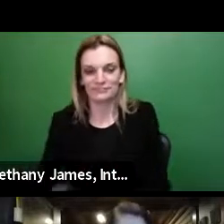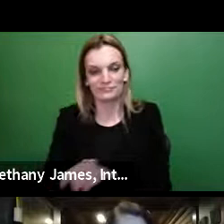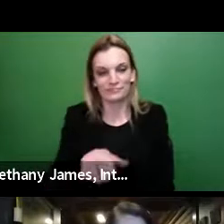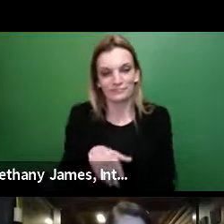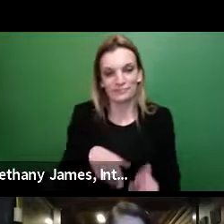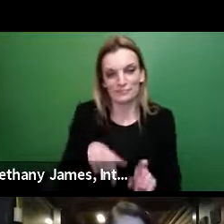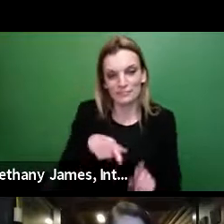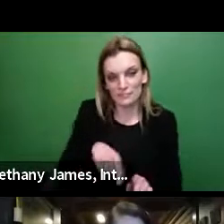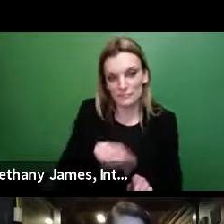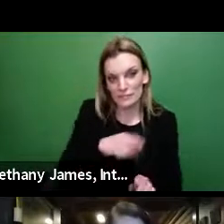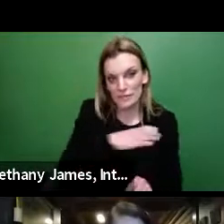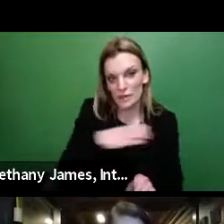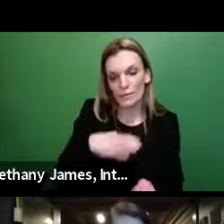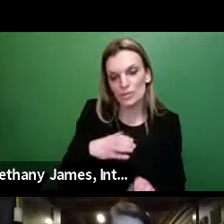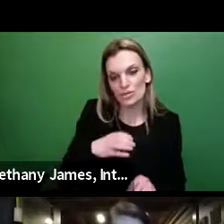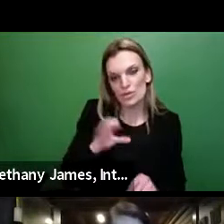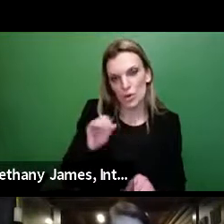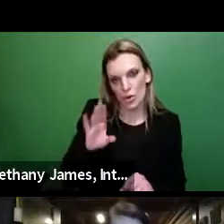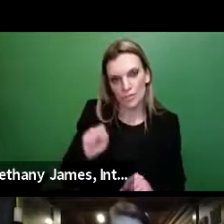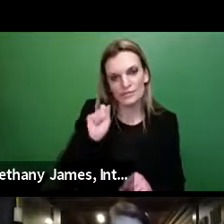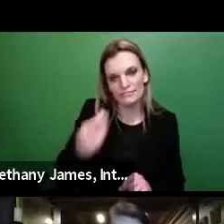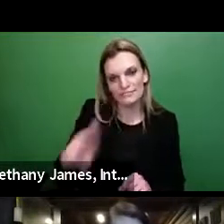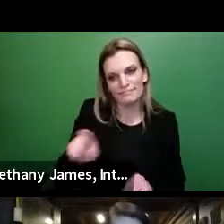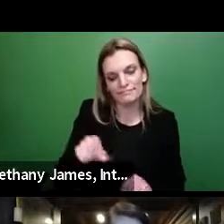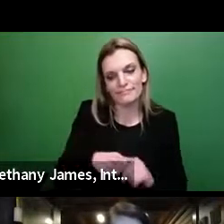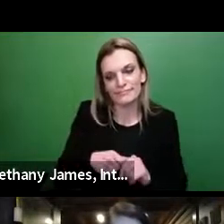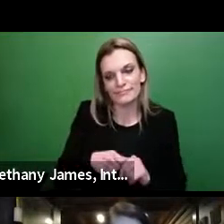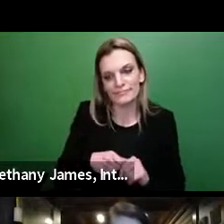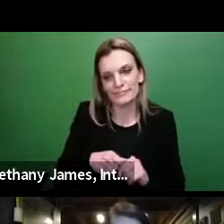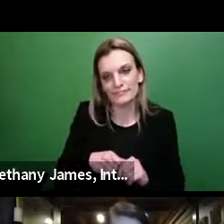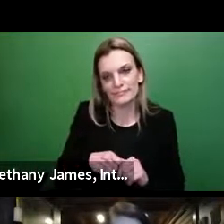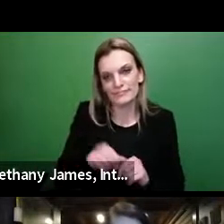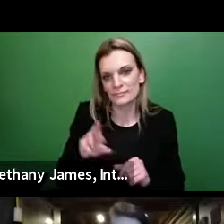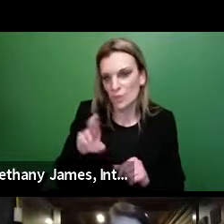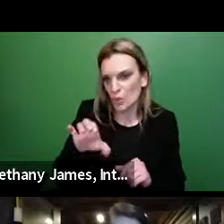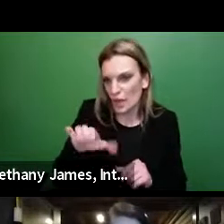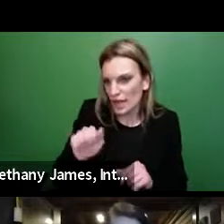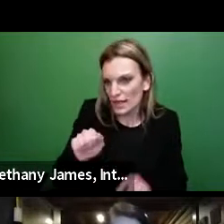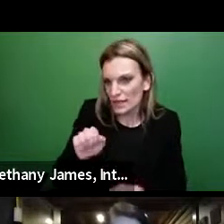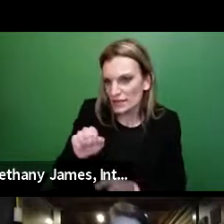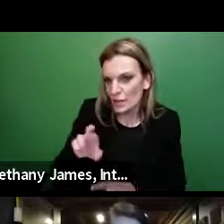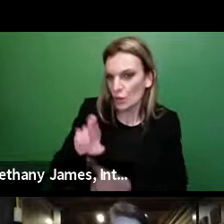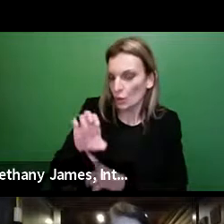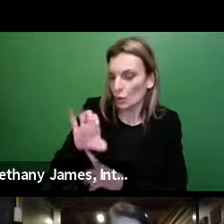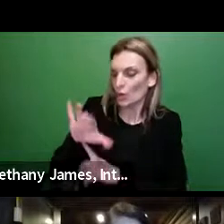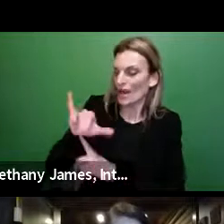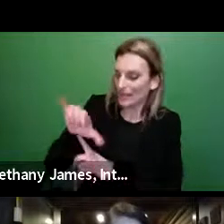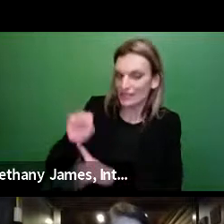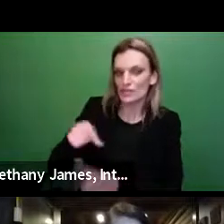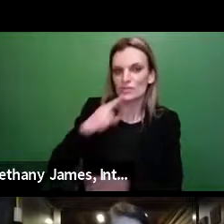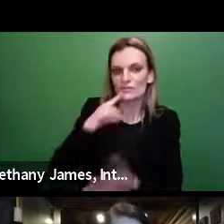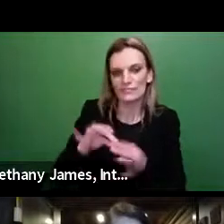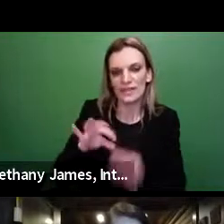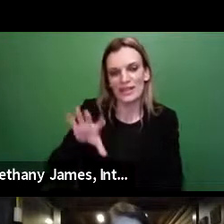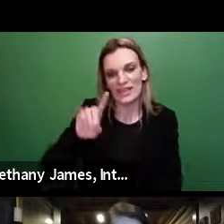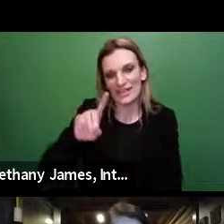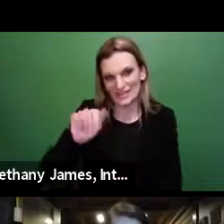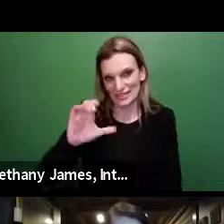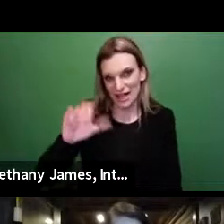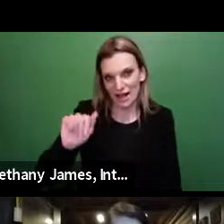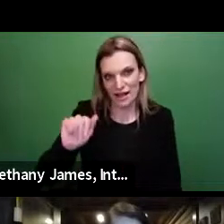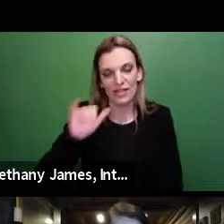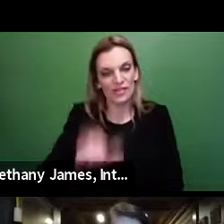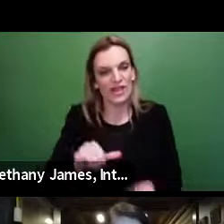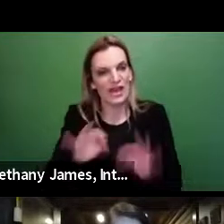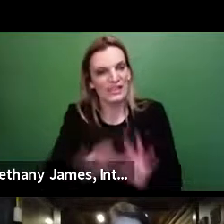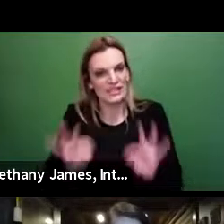Yes, Commissioner Reyes, I have a question regarding a statement you made about DACA being essential workers and then